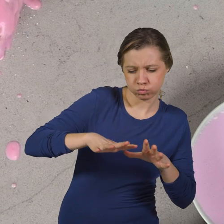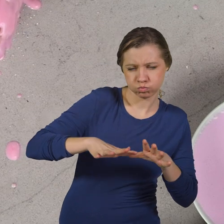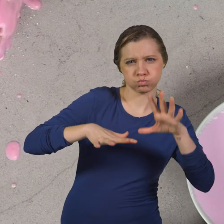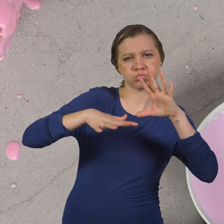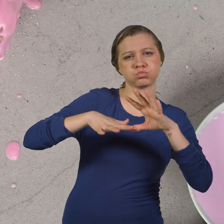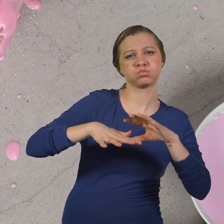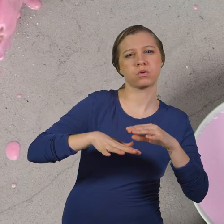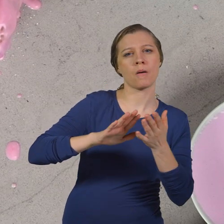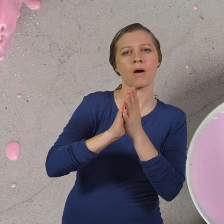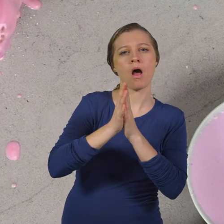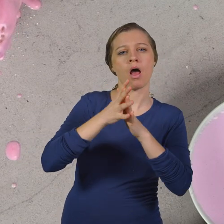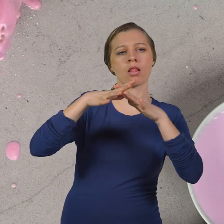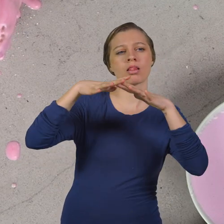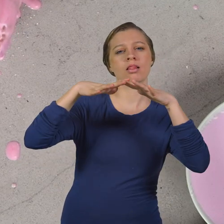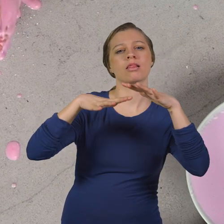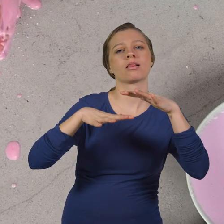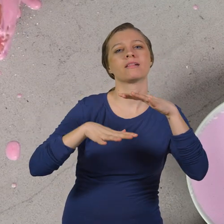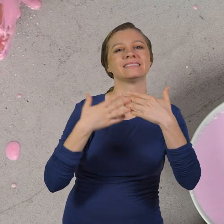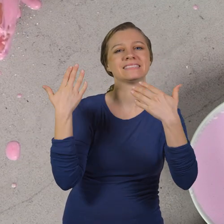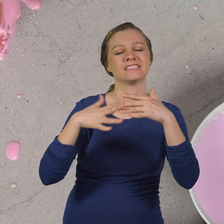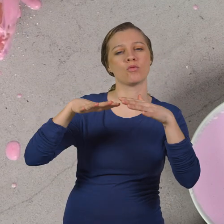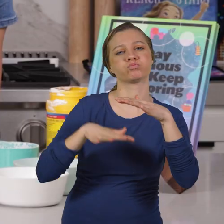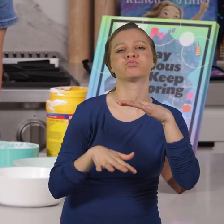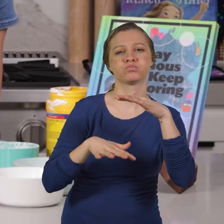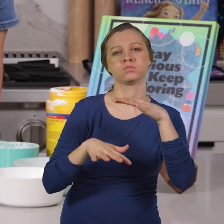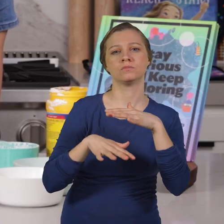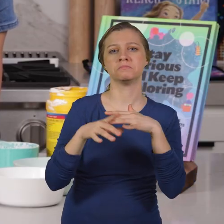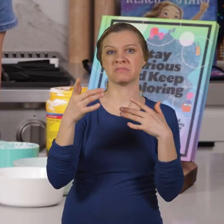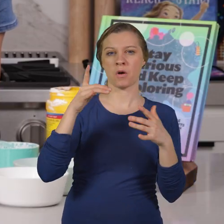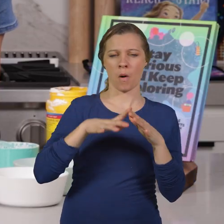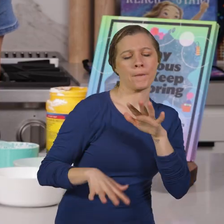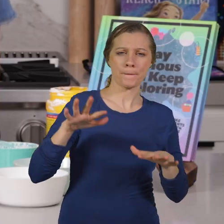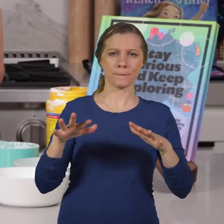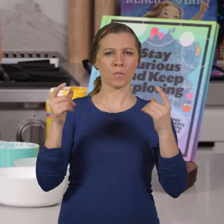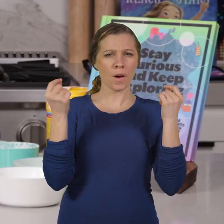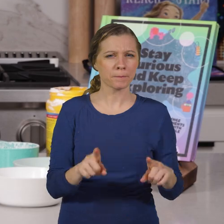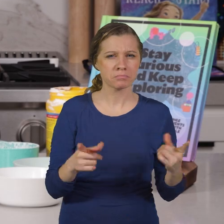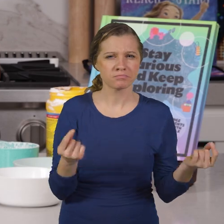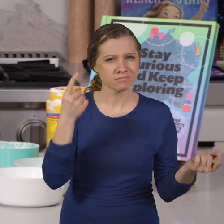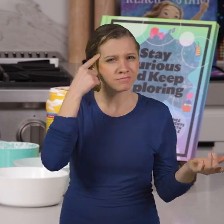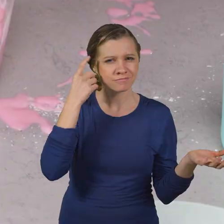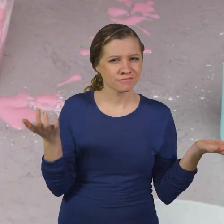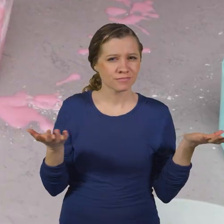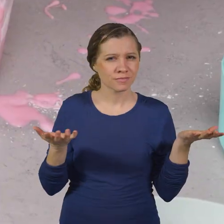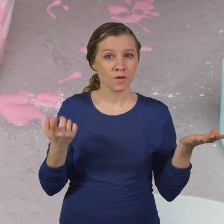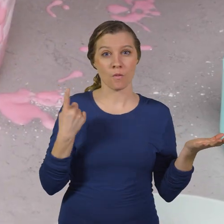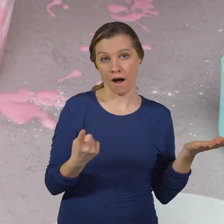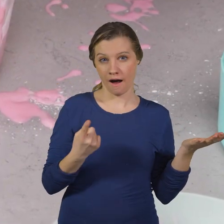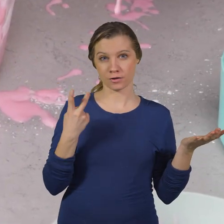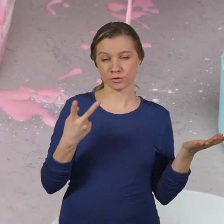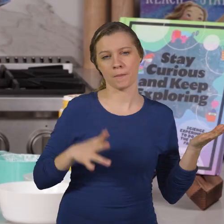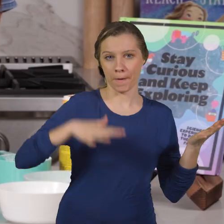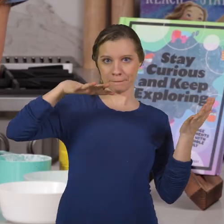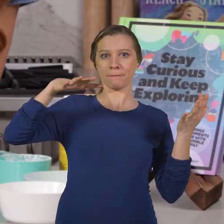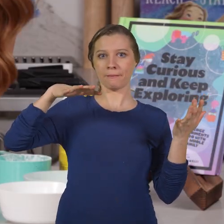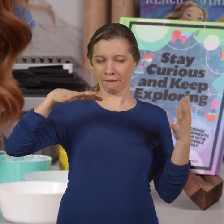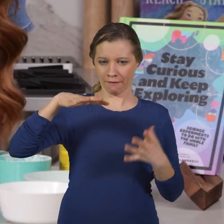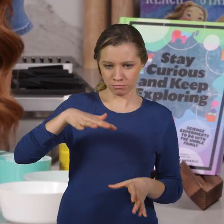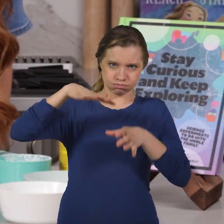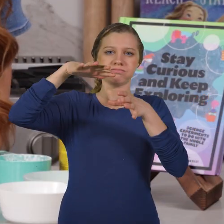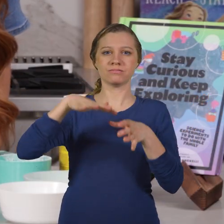like this, it sinks to the bottom. But what do you think will happen when I pull my hand up really fast?